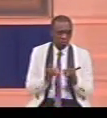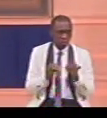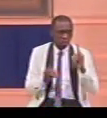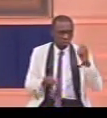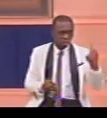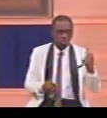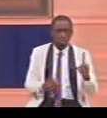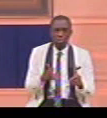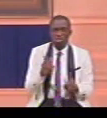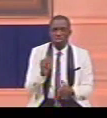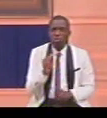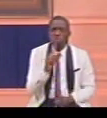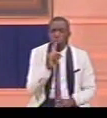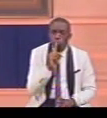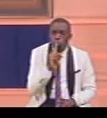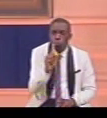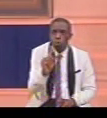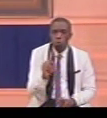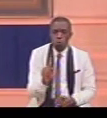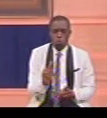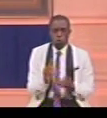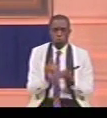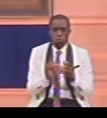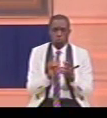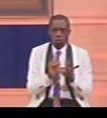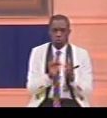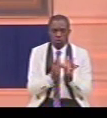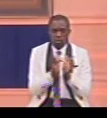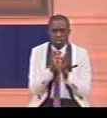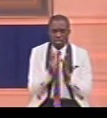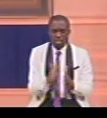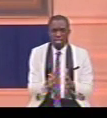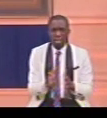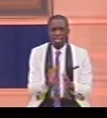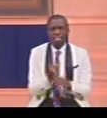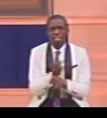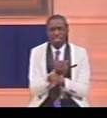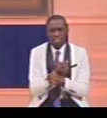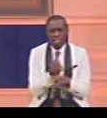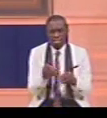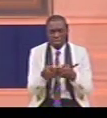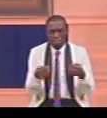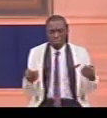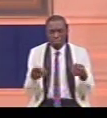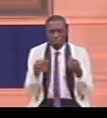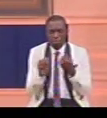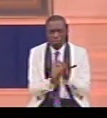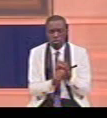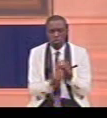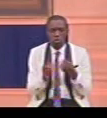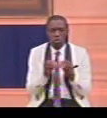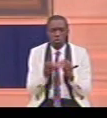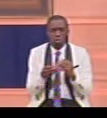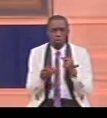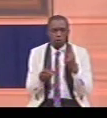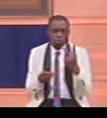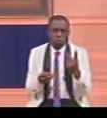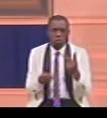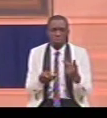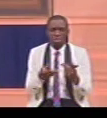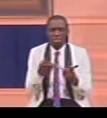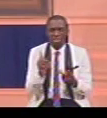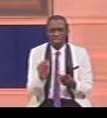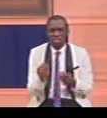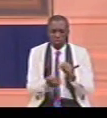Separation The True Believers separation number two the transformed Believers preservation